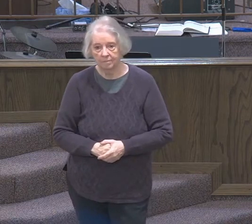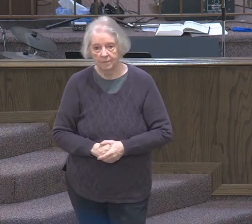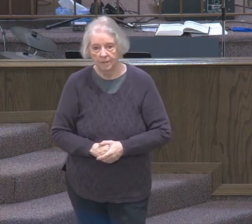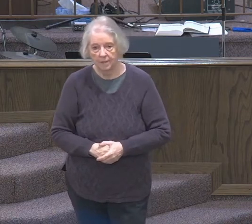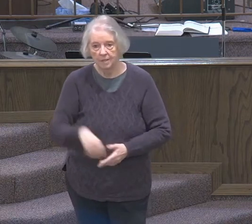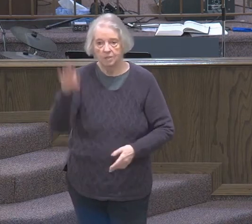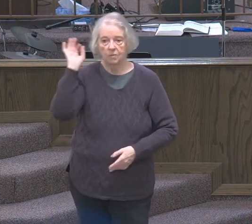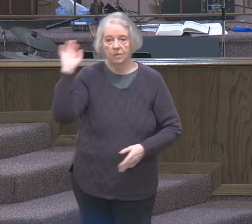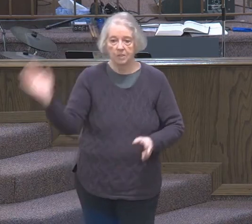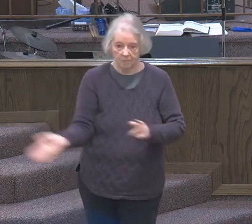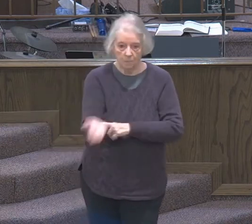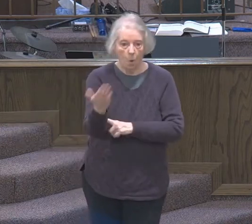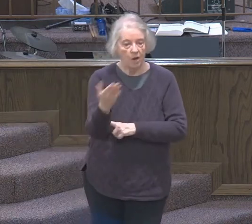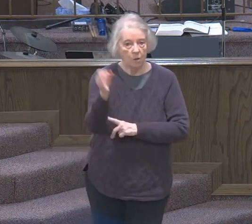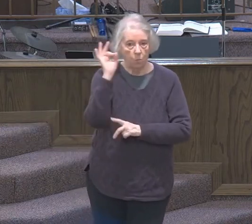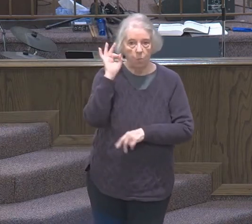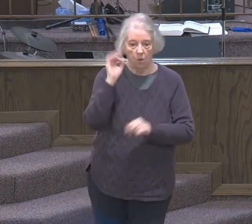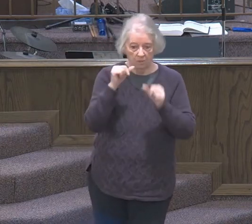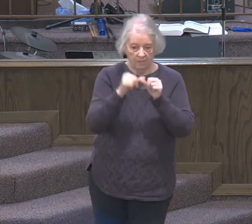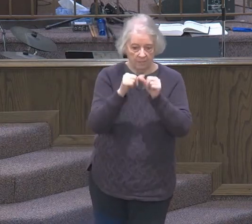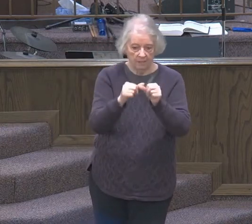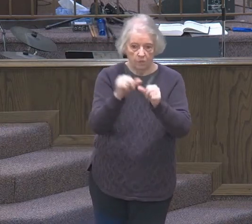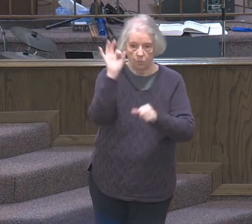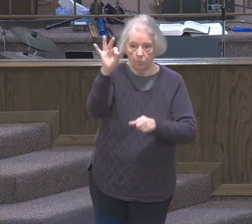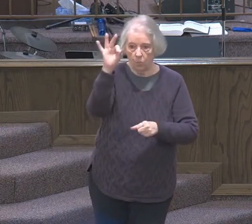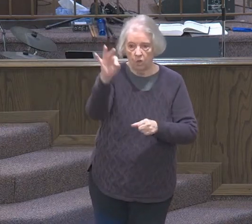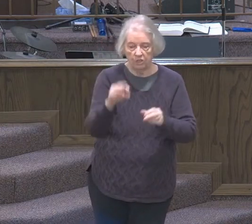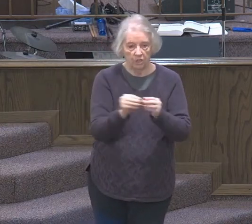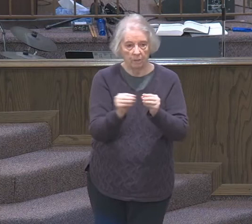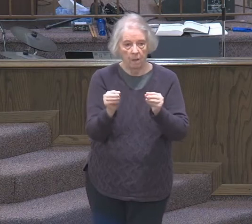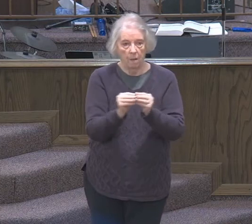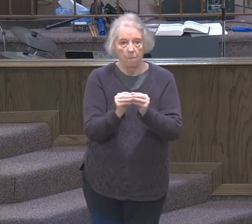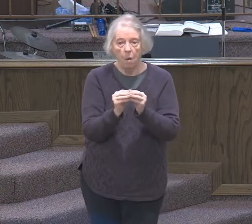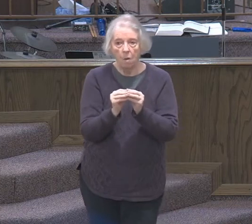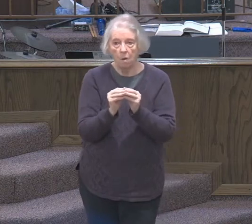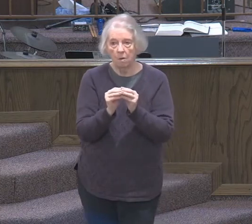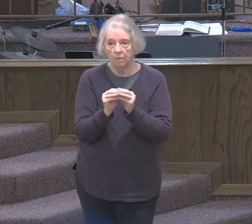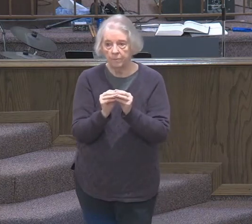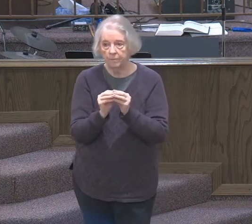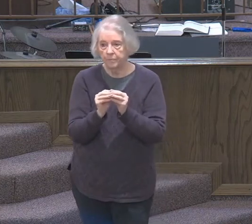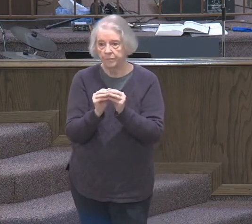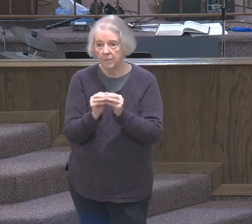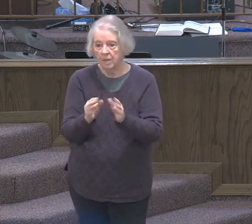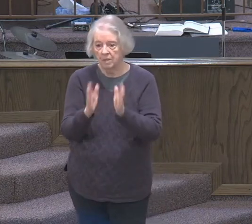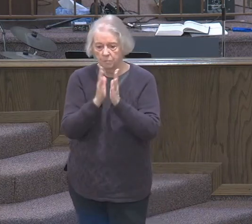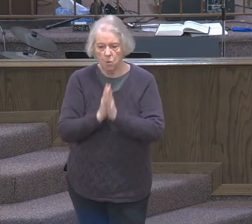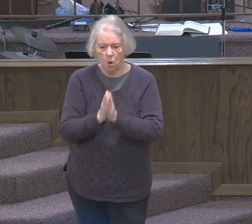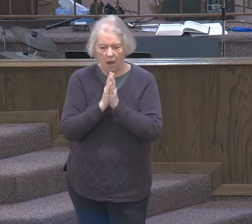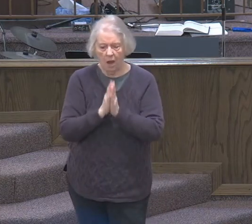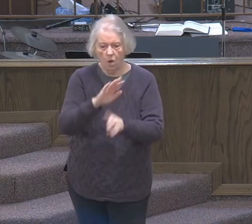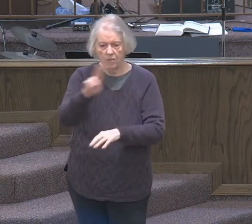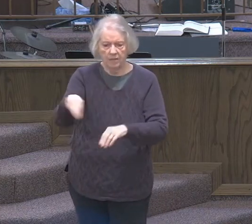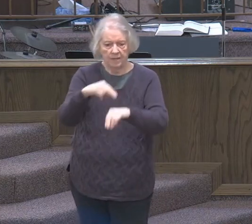2 Chronicles chapter 20, as we looked at this prayer of the nation of Judah and what was